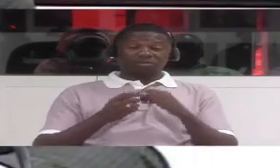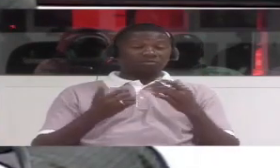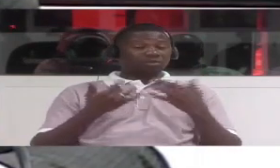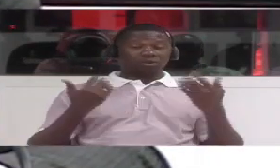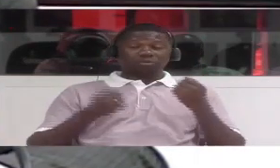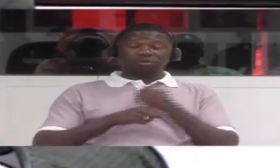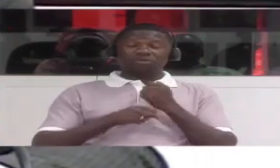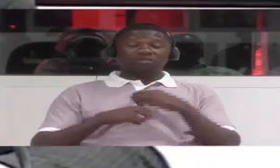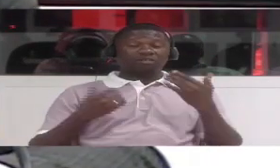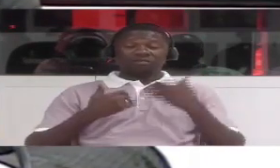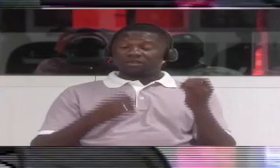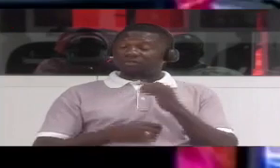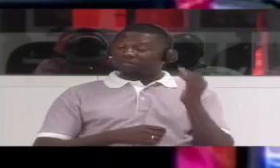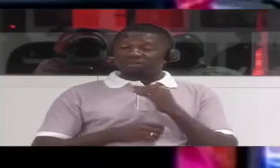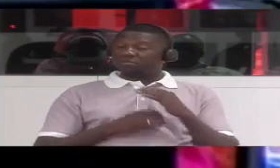that point.